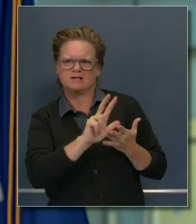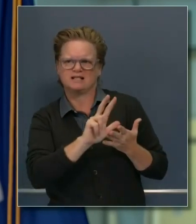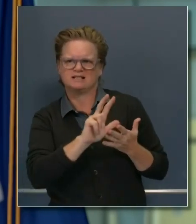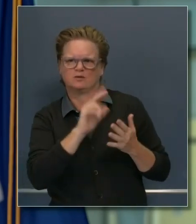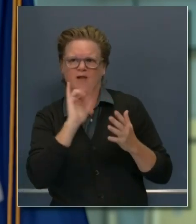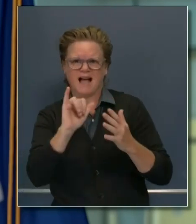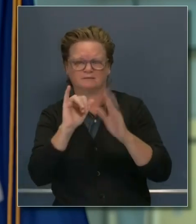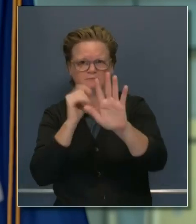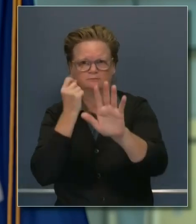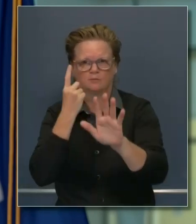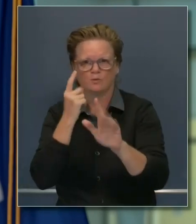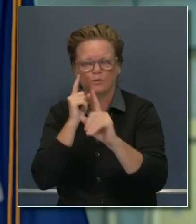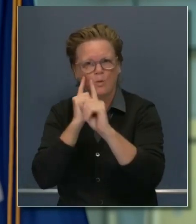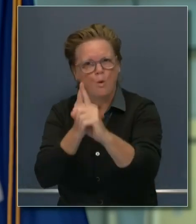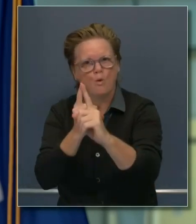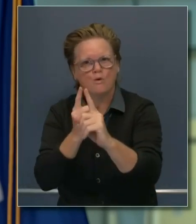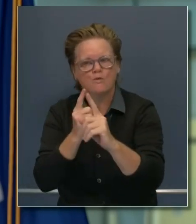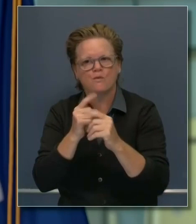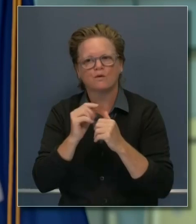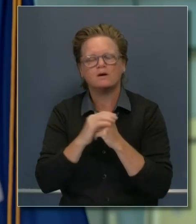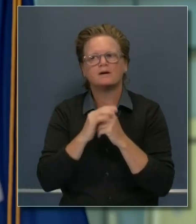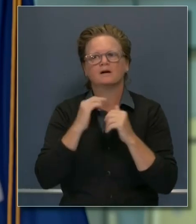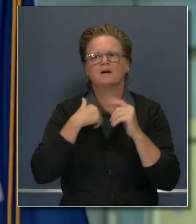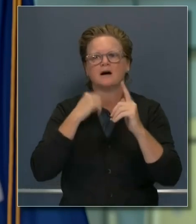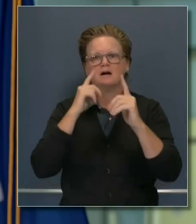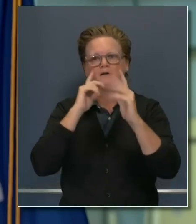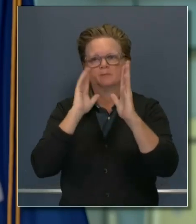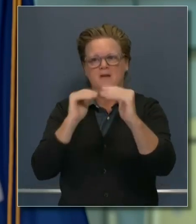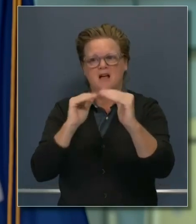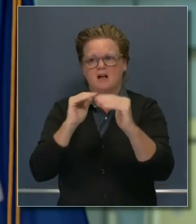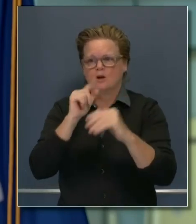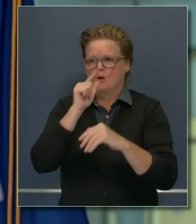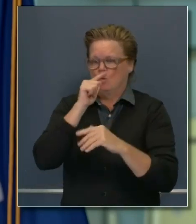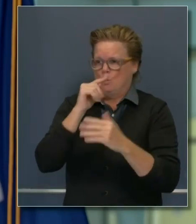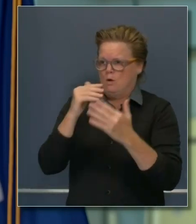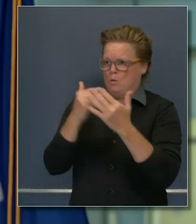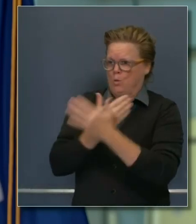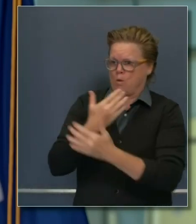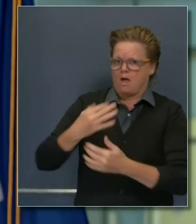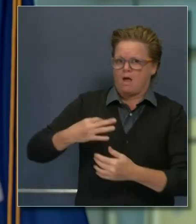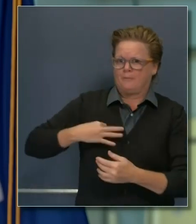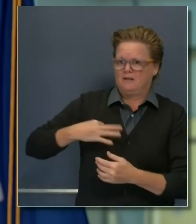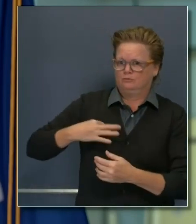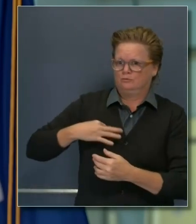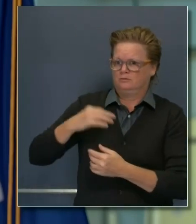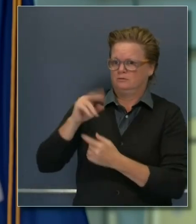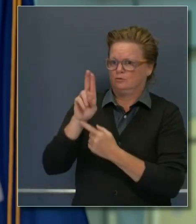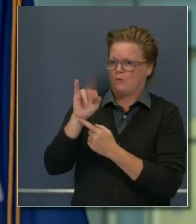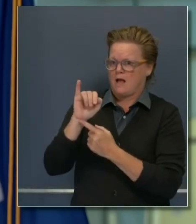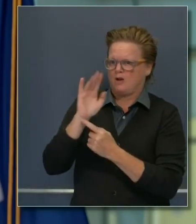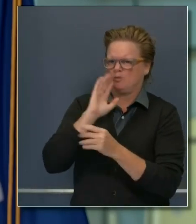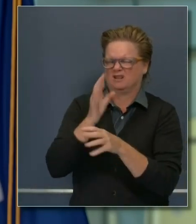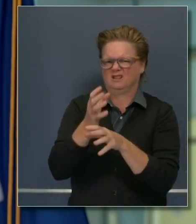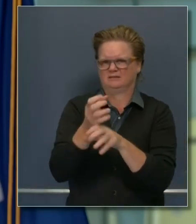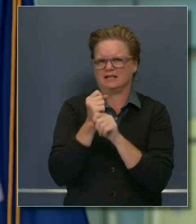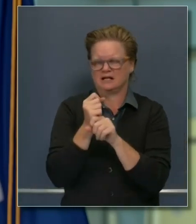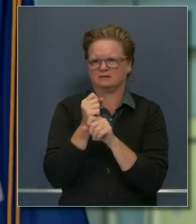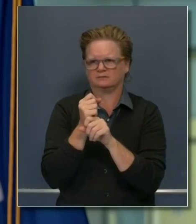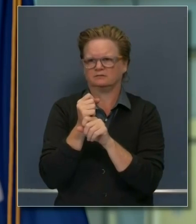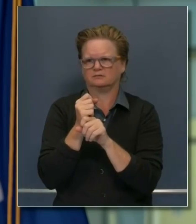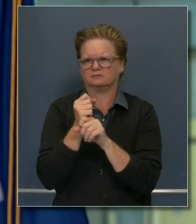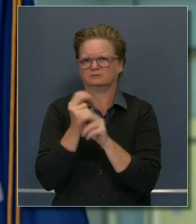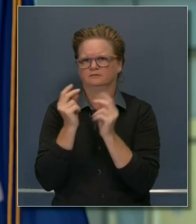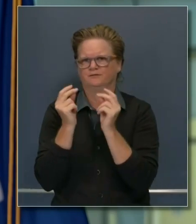we anticipate and expect with those new applicants, even within this reset period, that they will receive